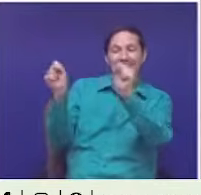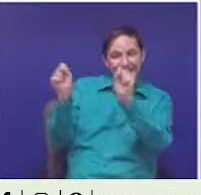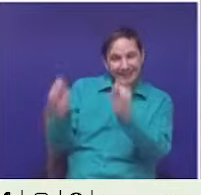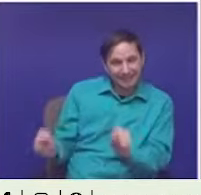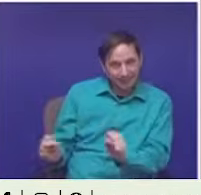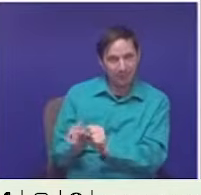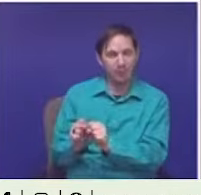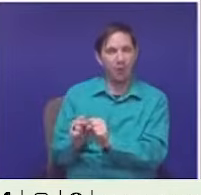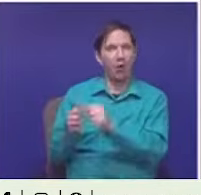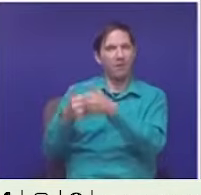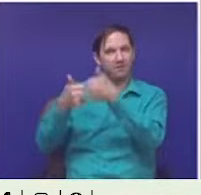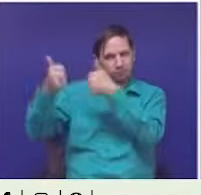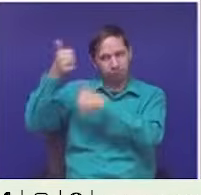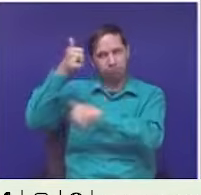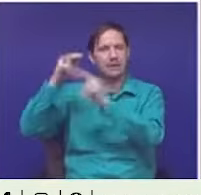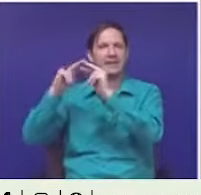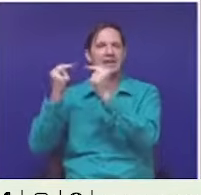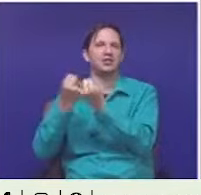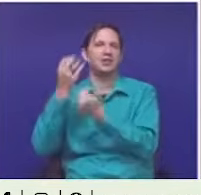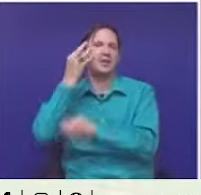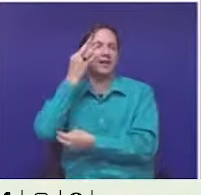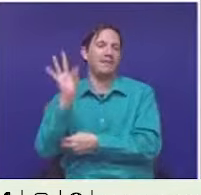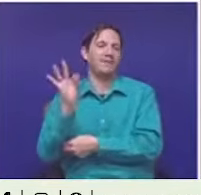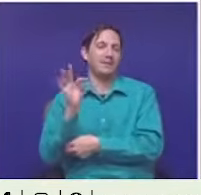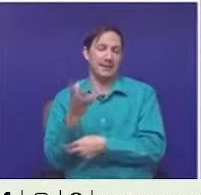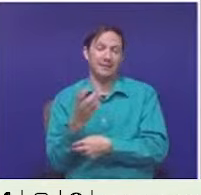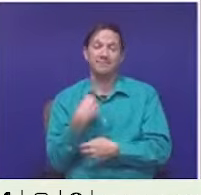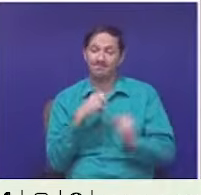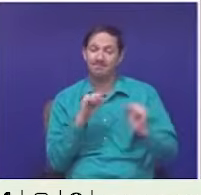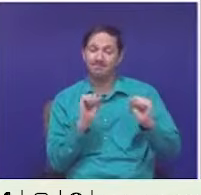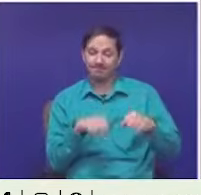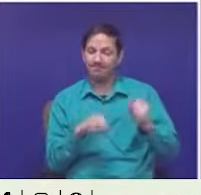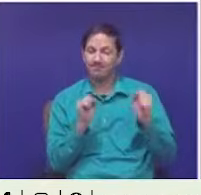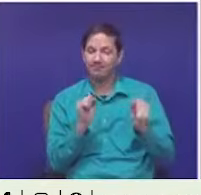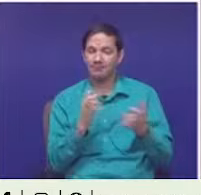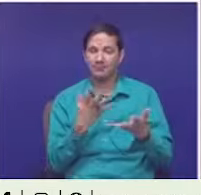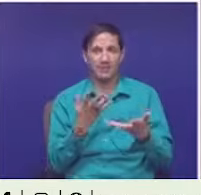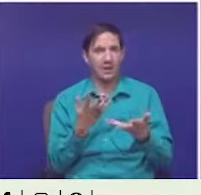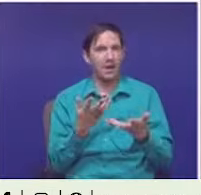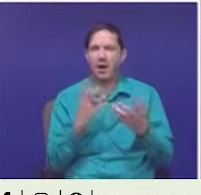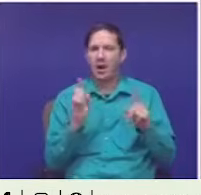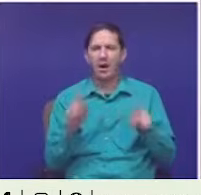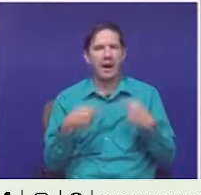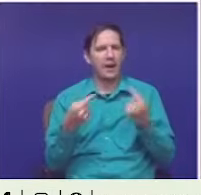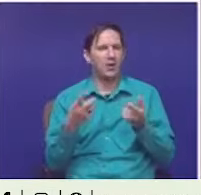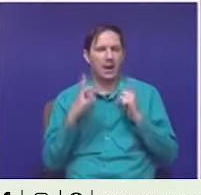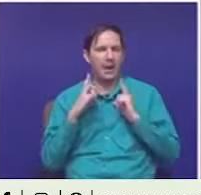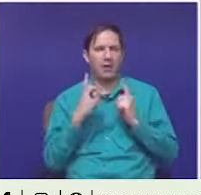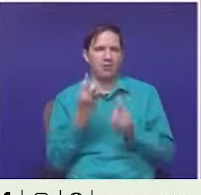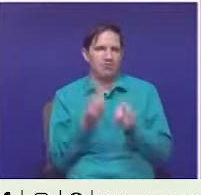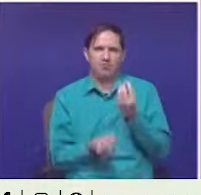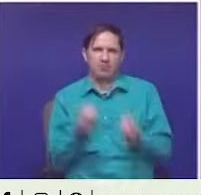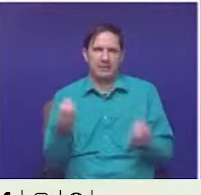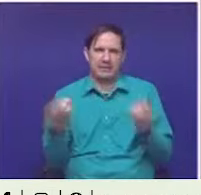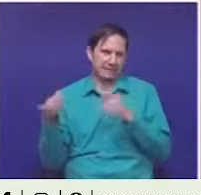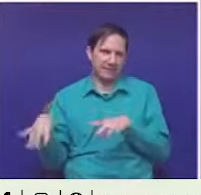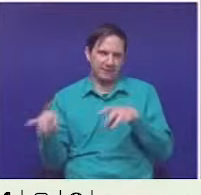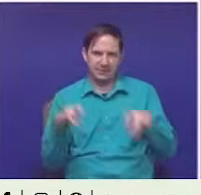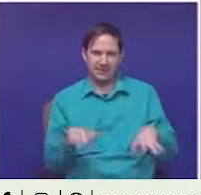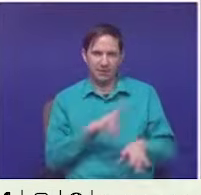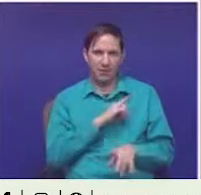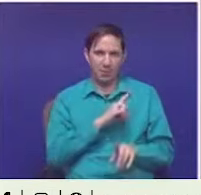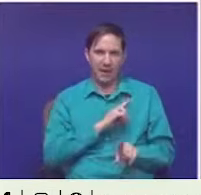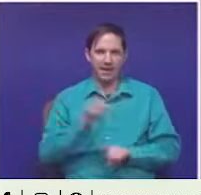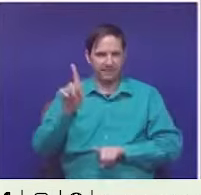related. And I agree with you, no child should suffer because administrators and politicians failed to